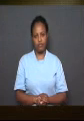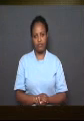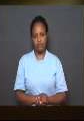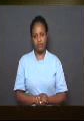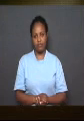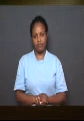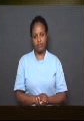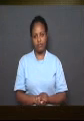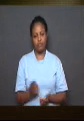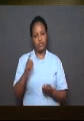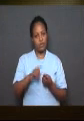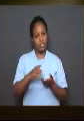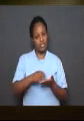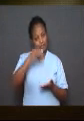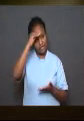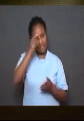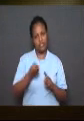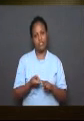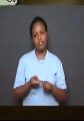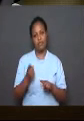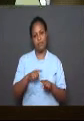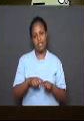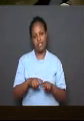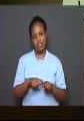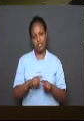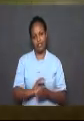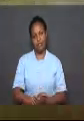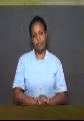Let's get back to our lesson.